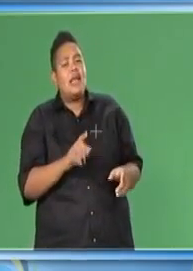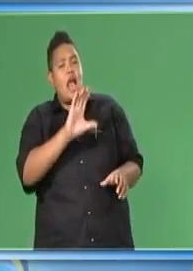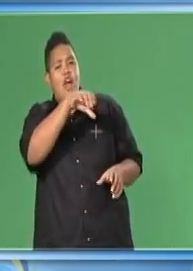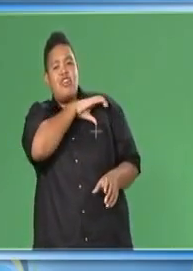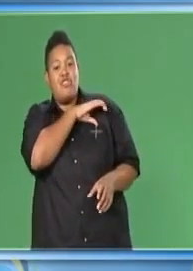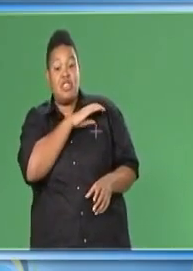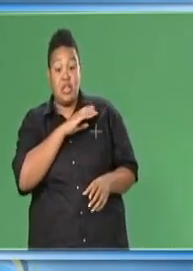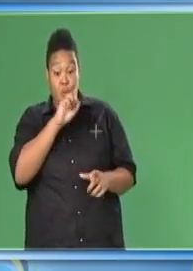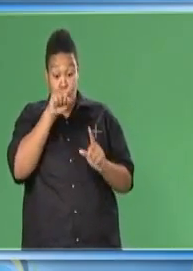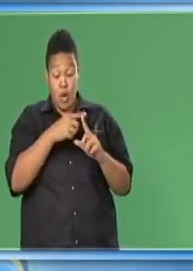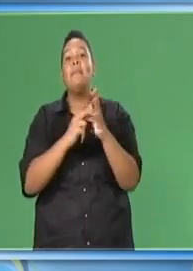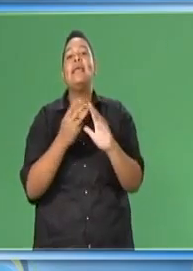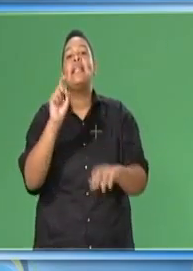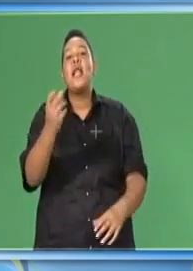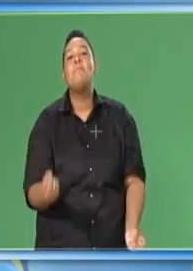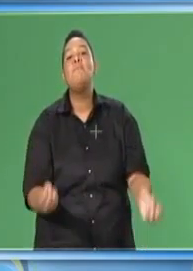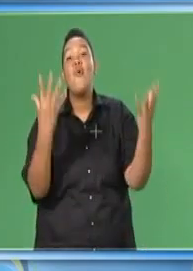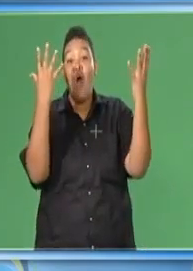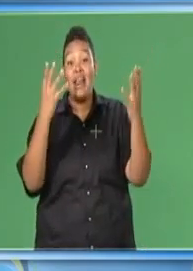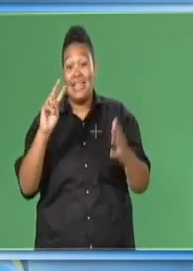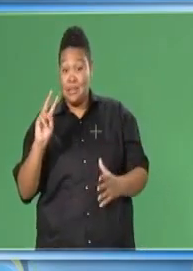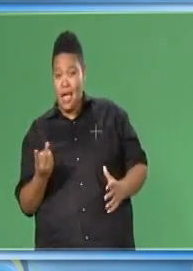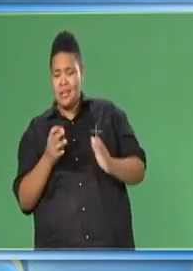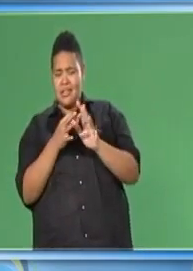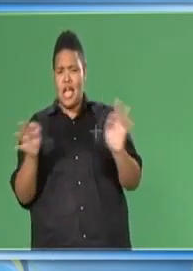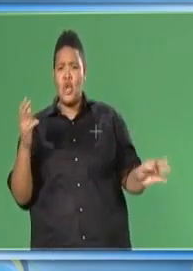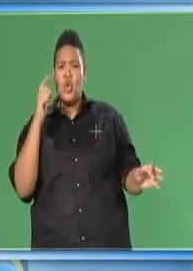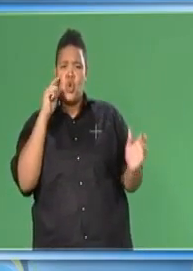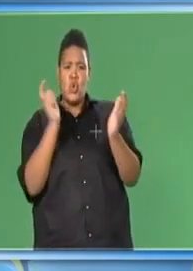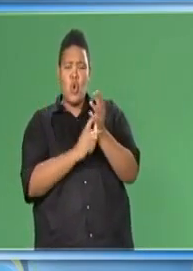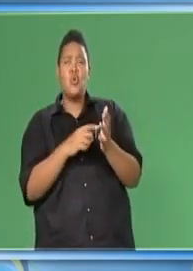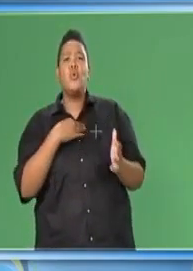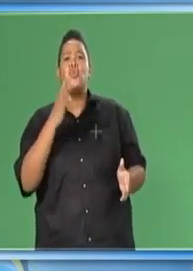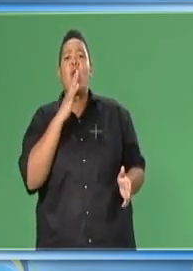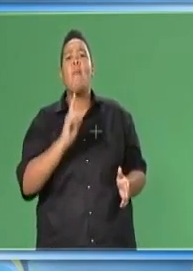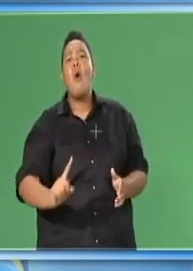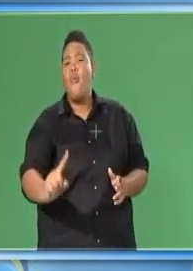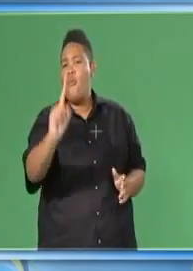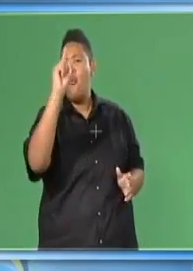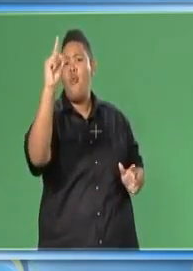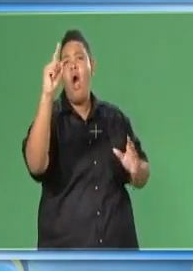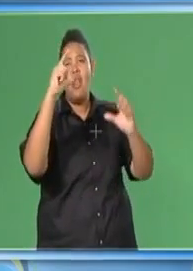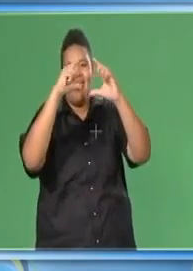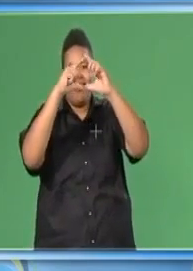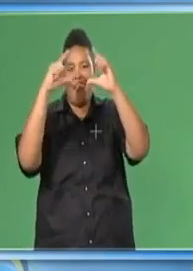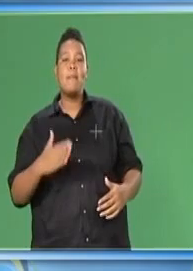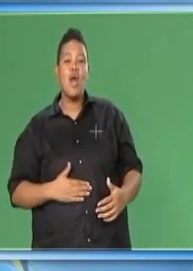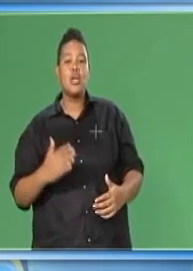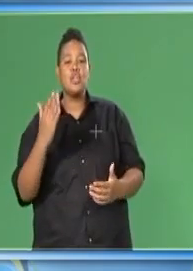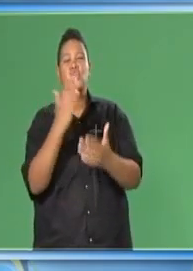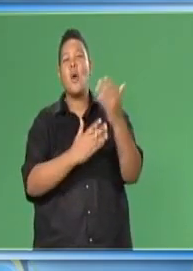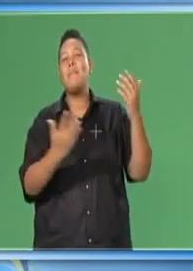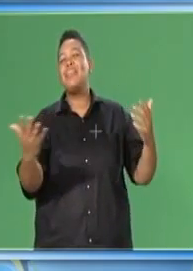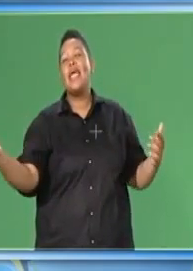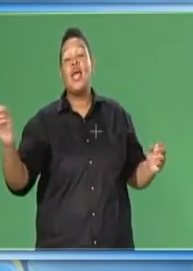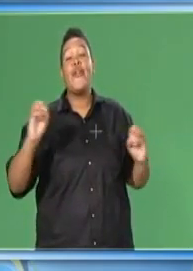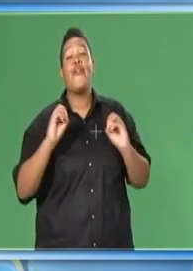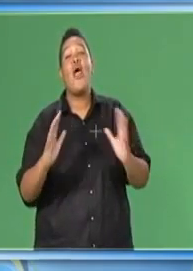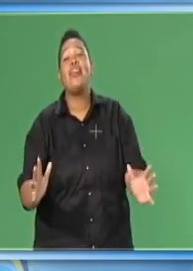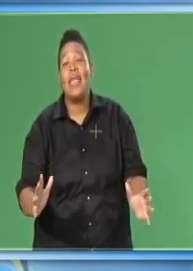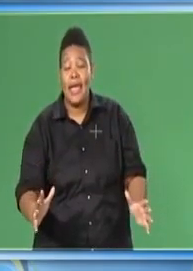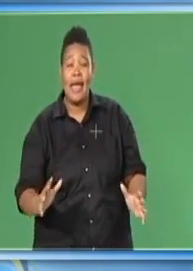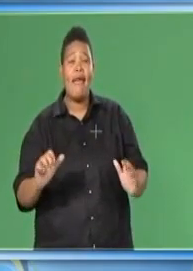Therefore, Joshua is the antecedent. Joshua is singular, so we must use a singular pronoun.